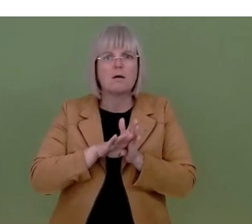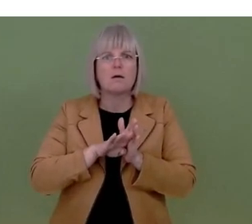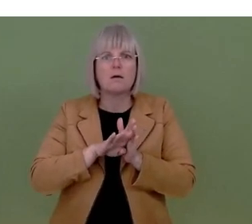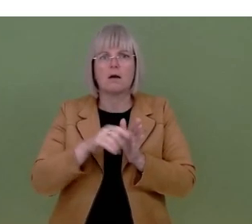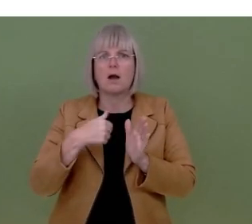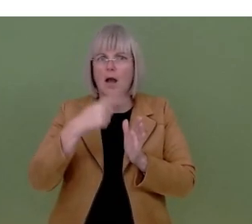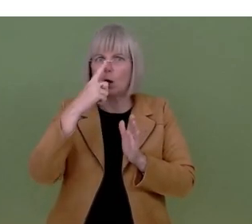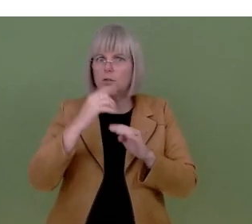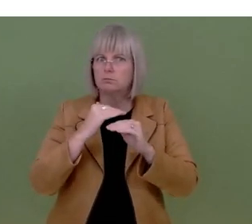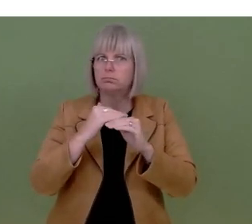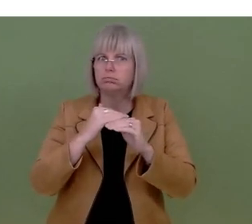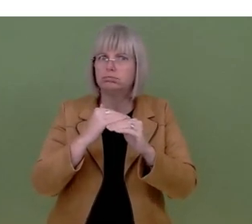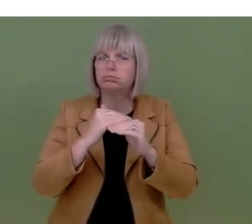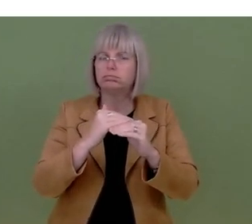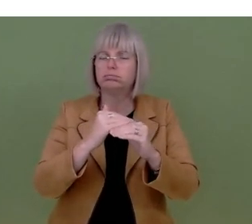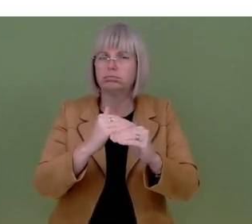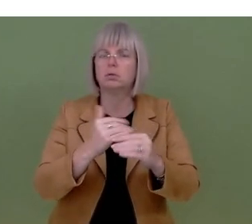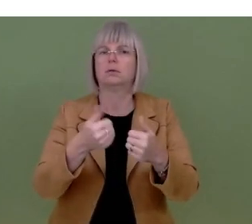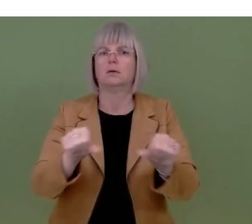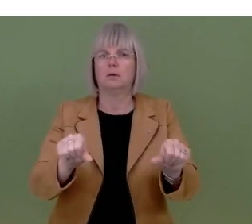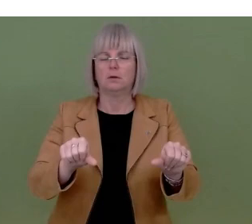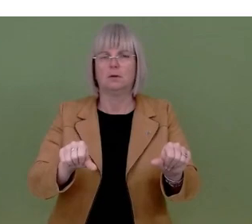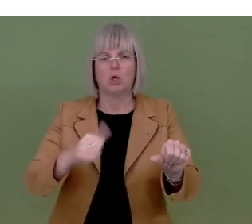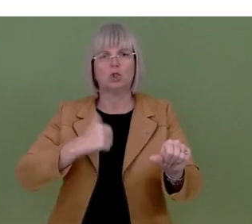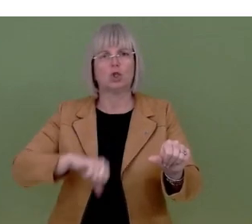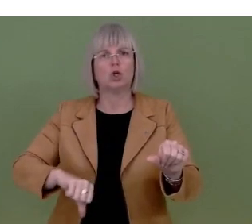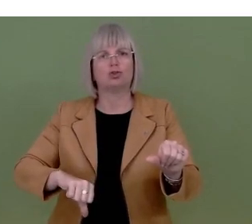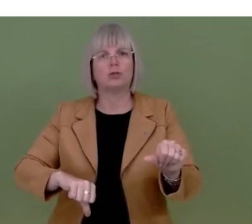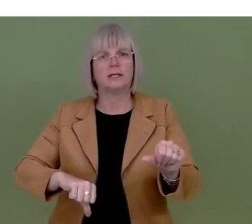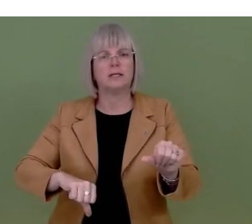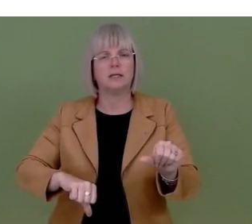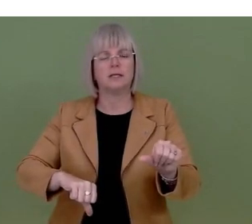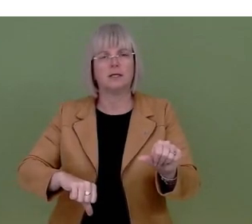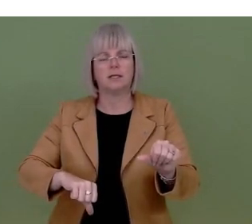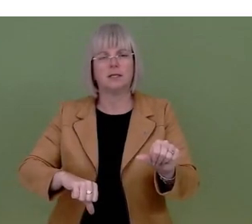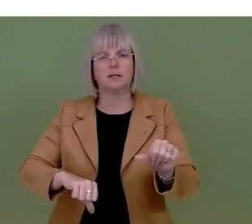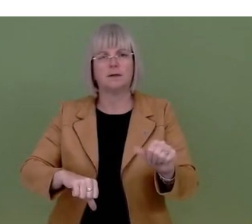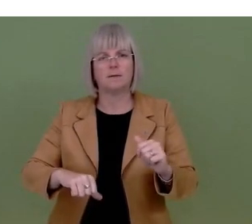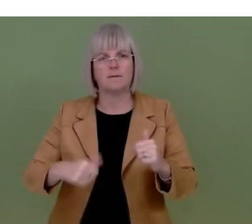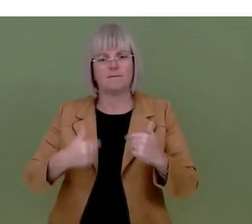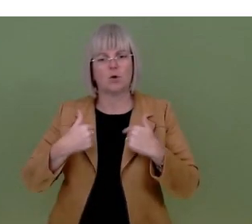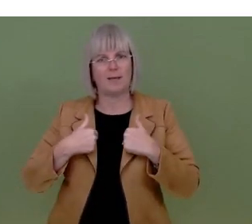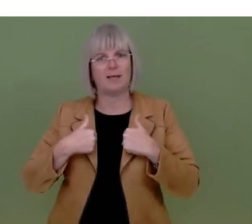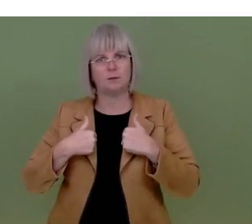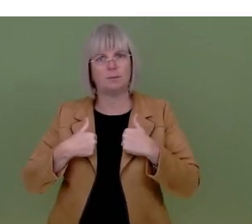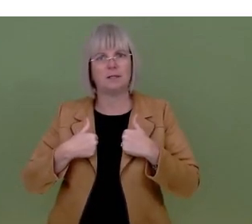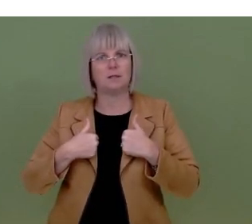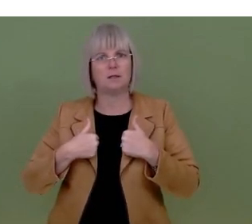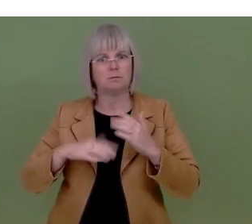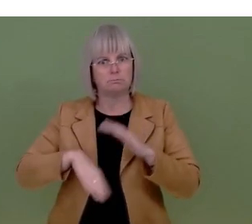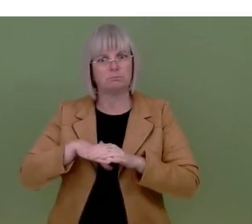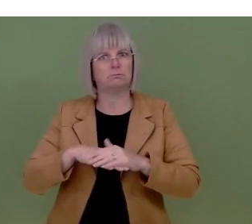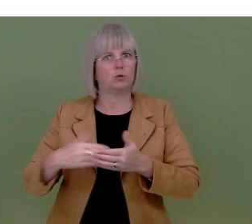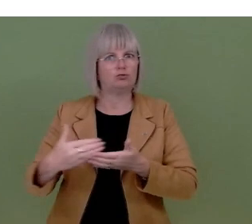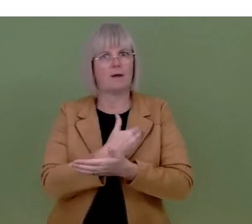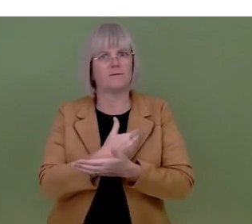to actually receive the surgery that was going to be required for me to make a full recovery. Delays